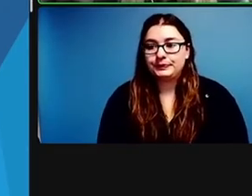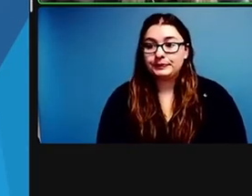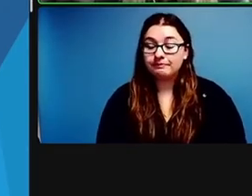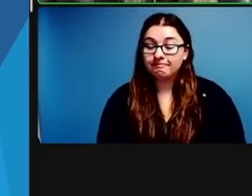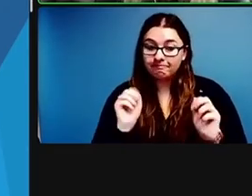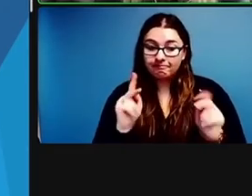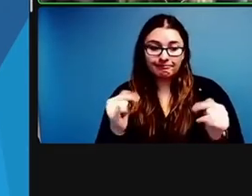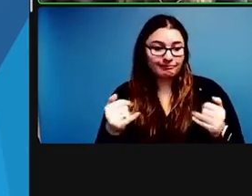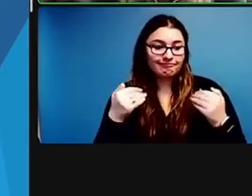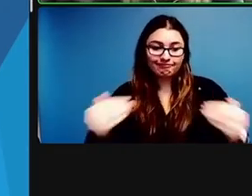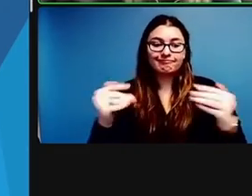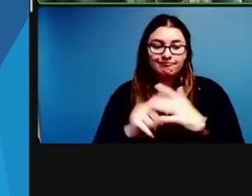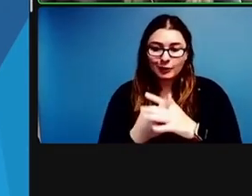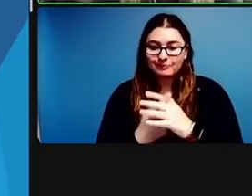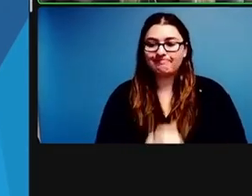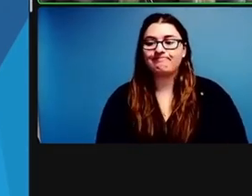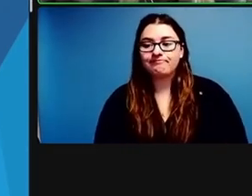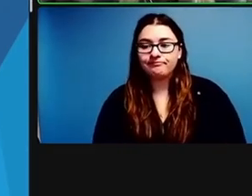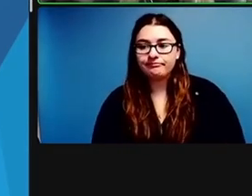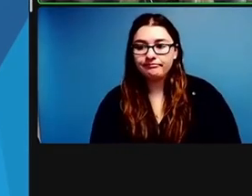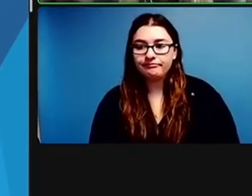Okay, let's jump right into our slideshow.